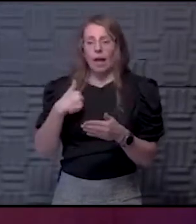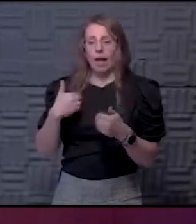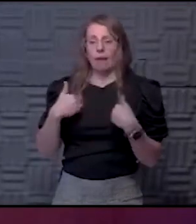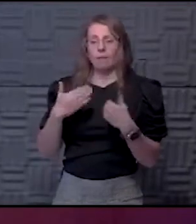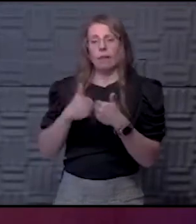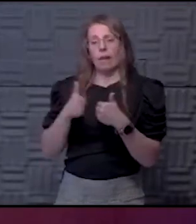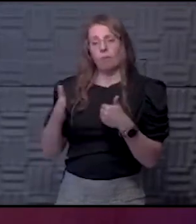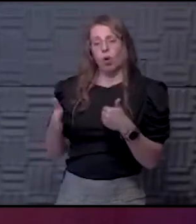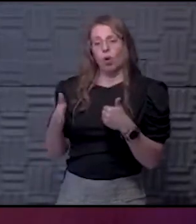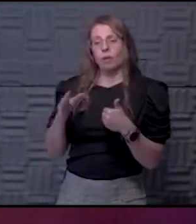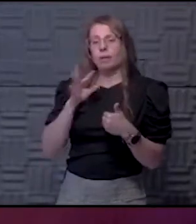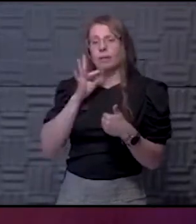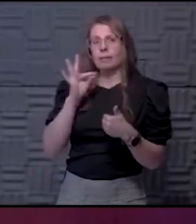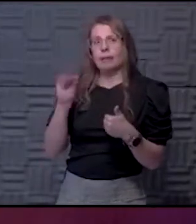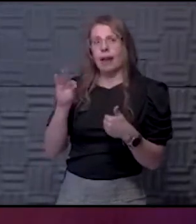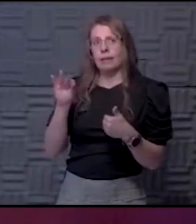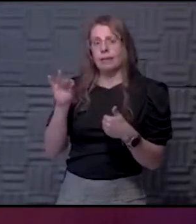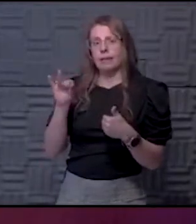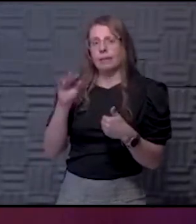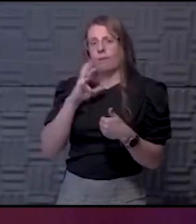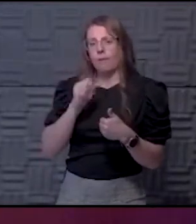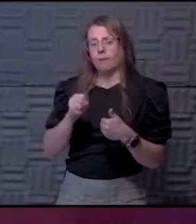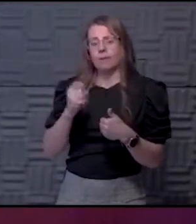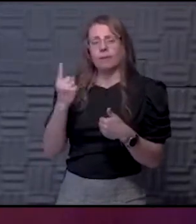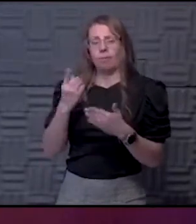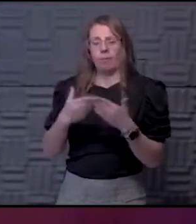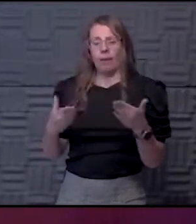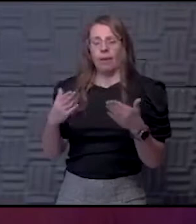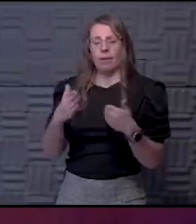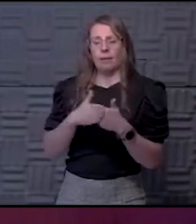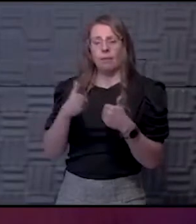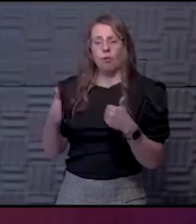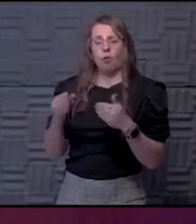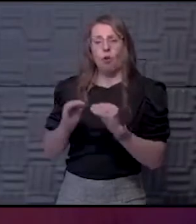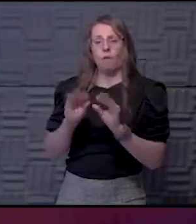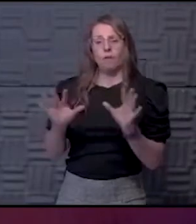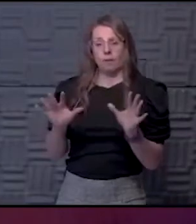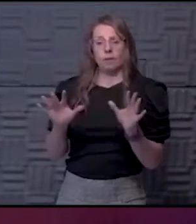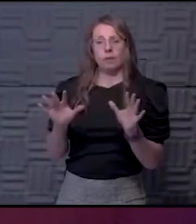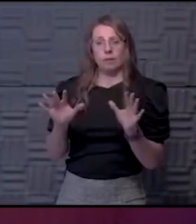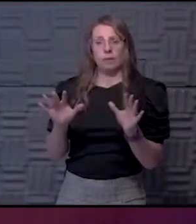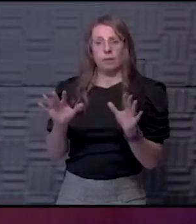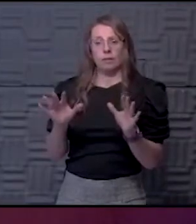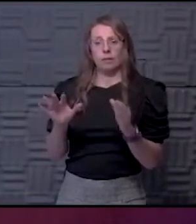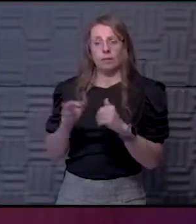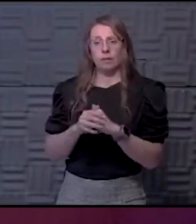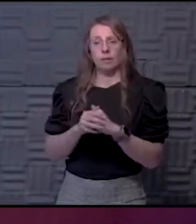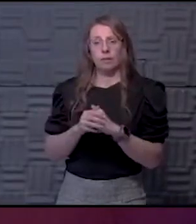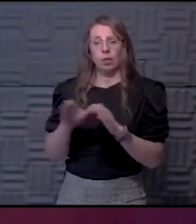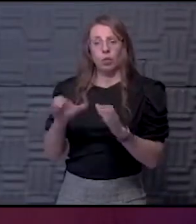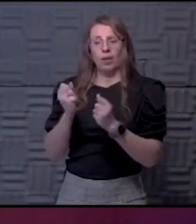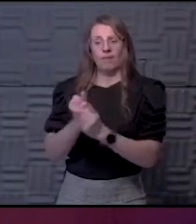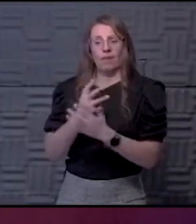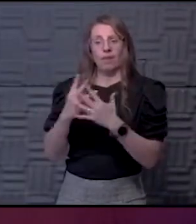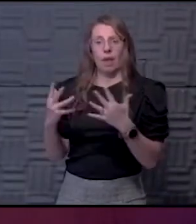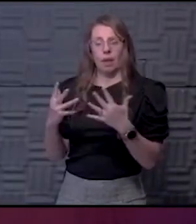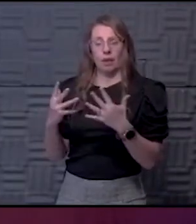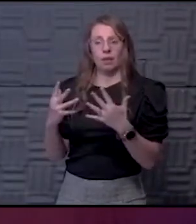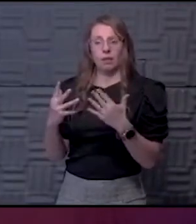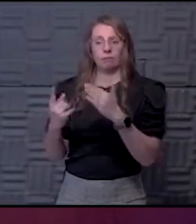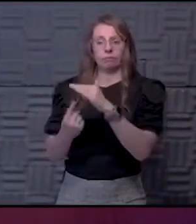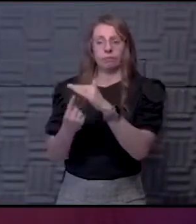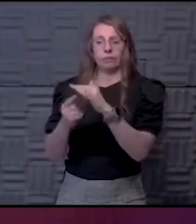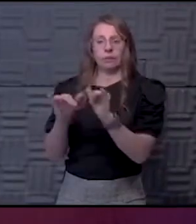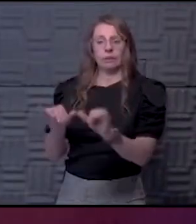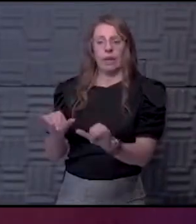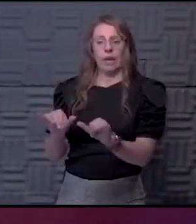a 90-something-year-old neighbor, who obviously has been doing everything possible to stay